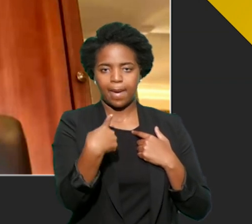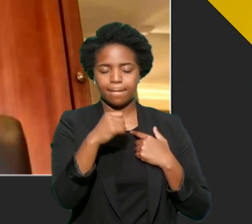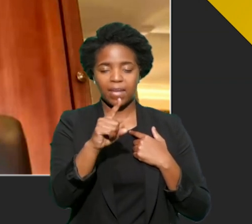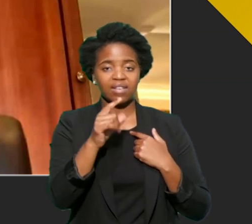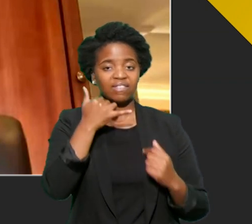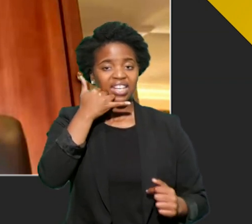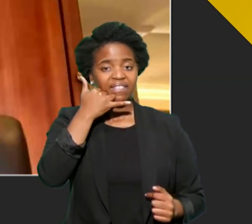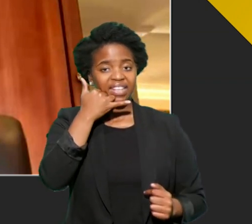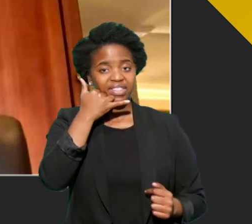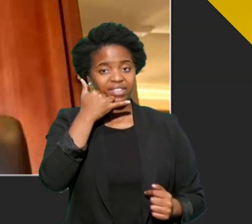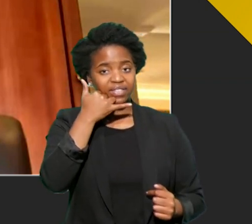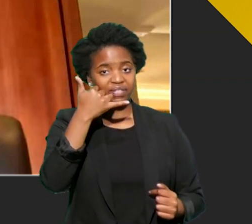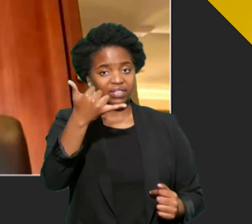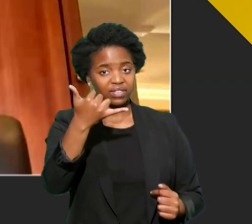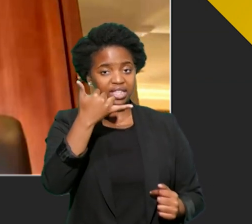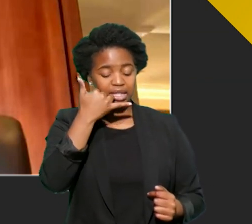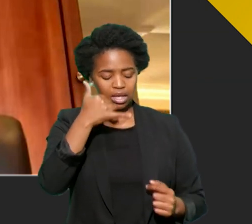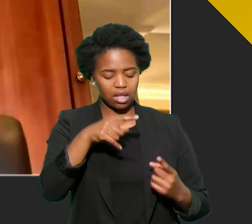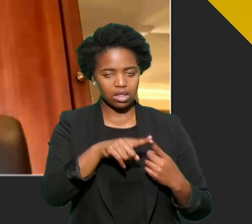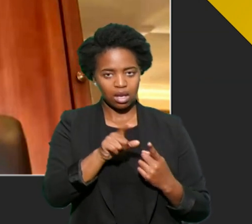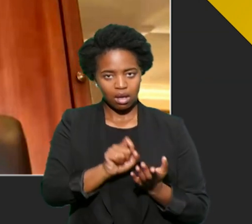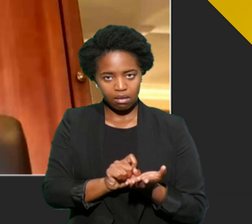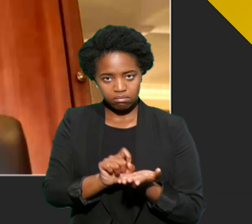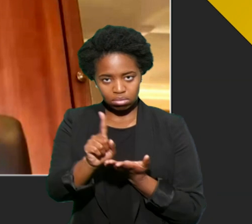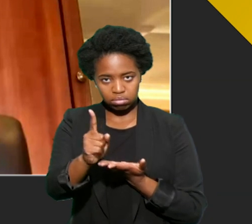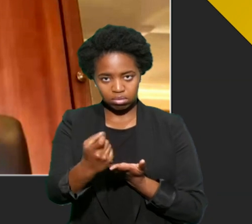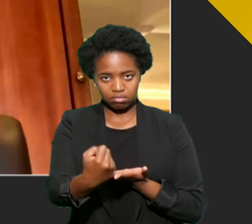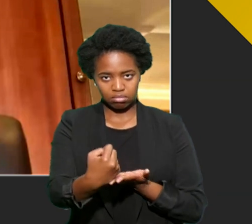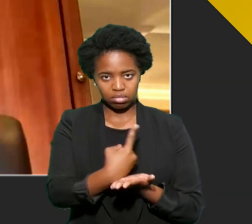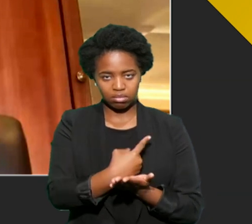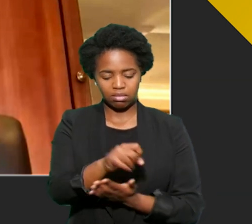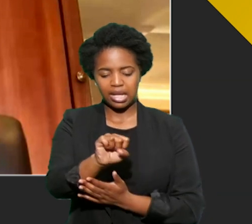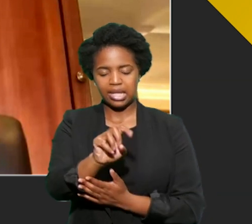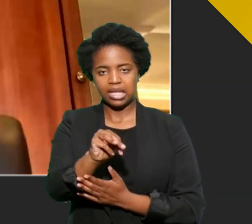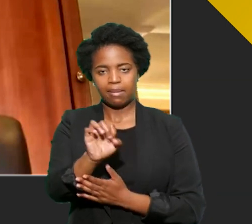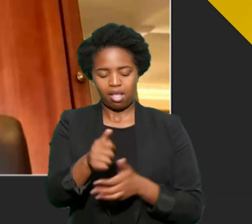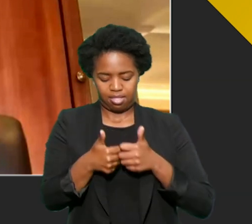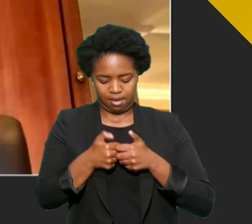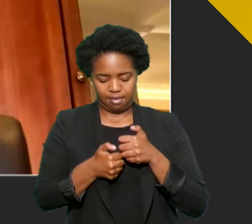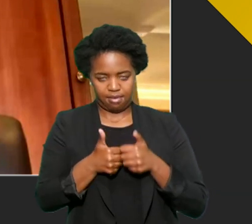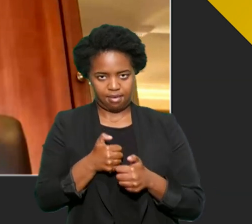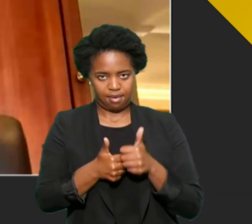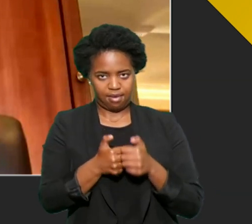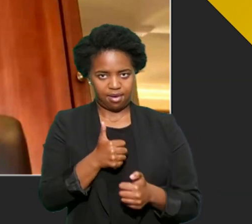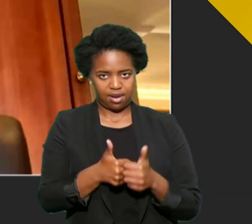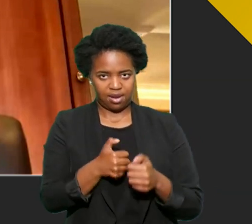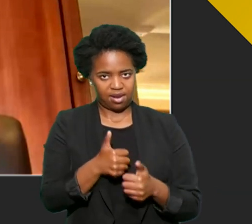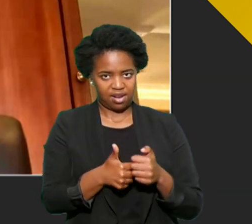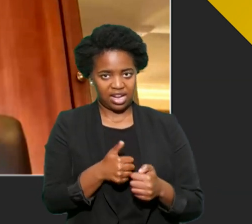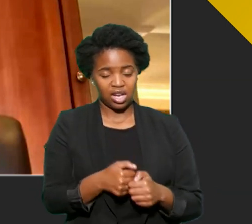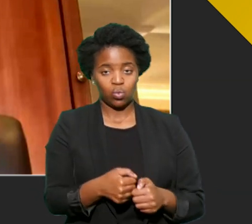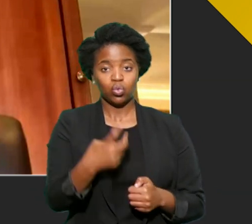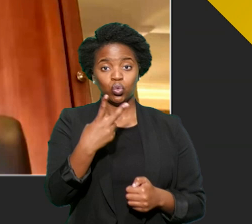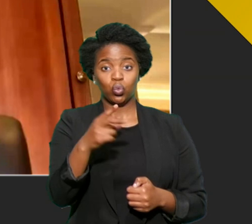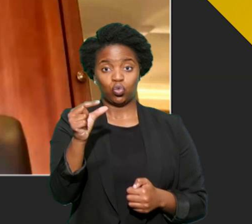able to send text and also be able to using voice. And that was a digital